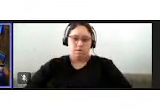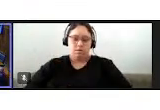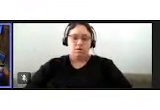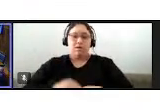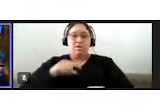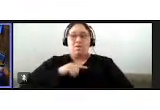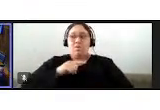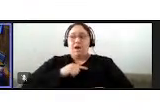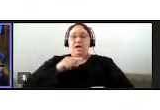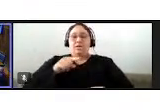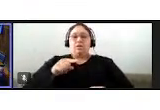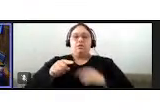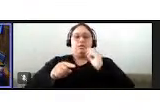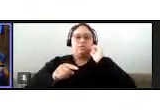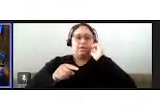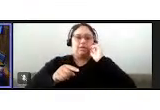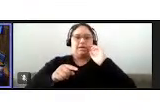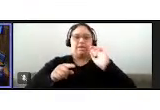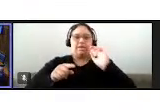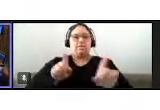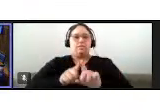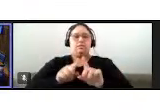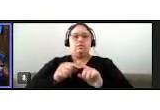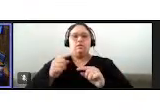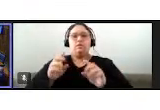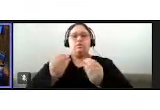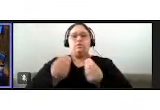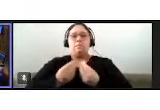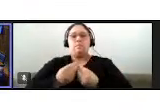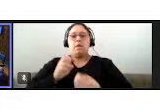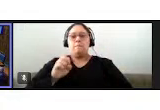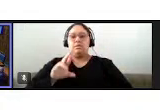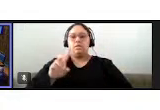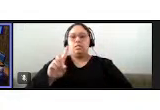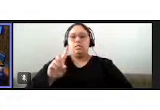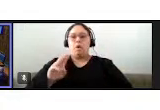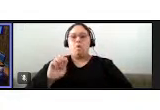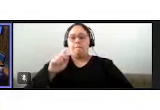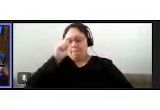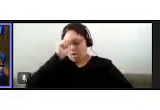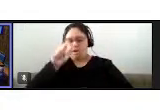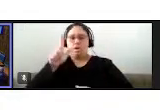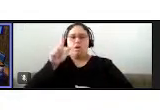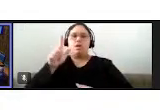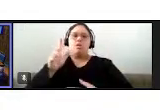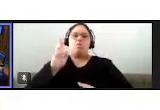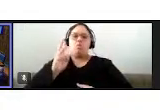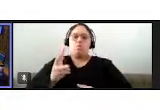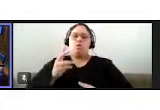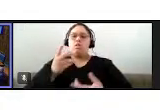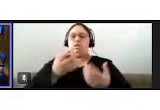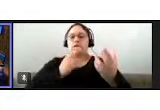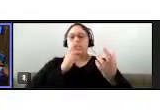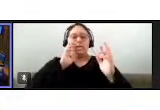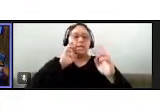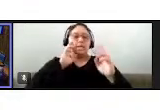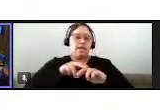because that's always something that Mr. Dowman requires, is the sign-off letter from the fire